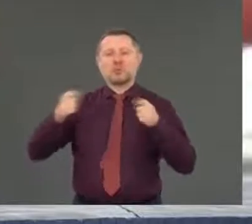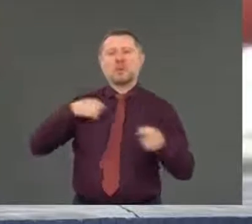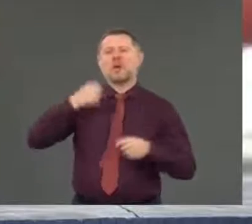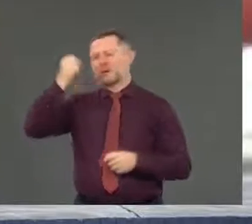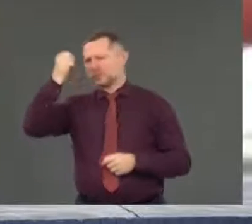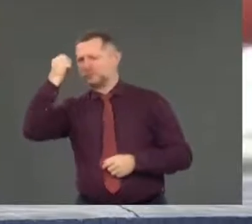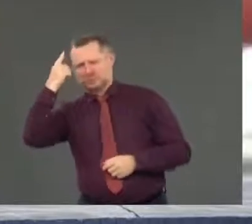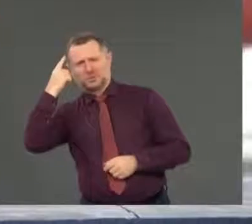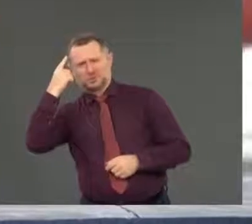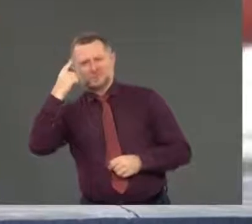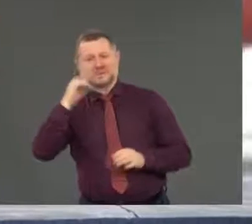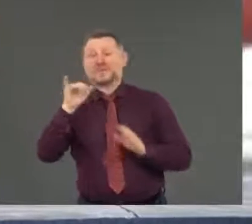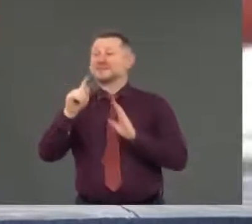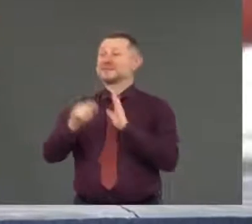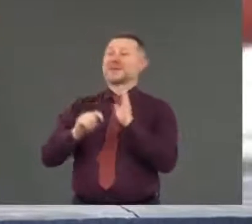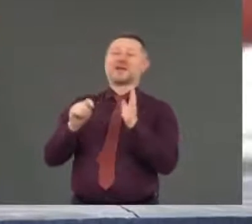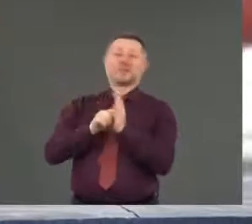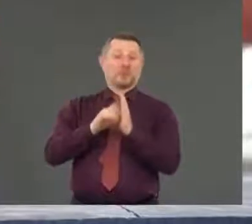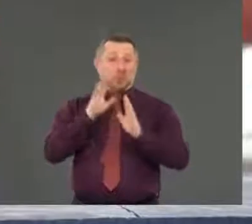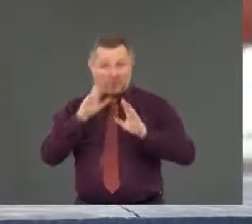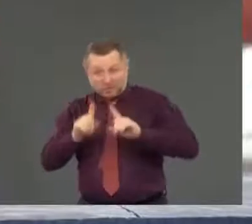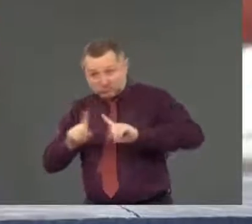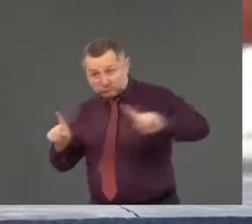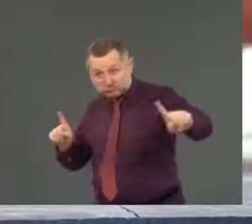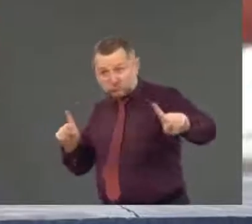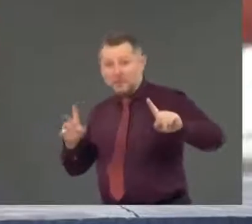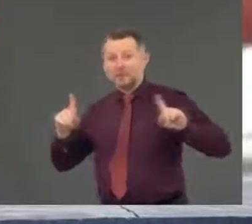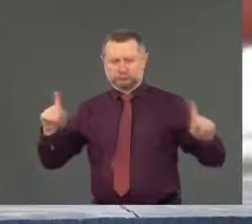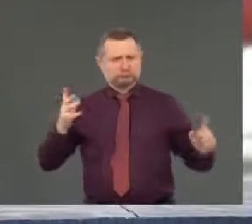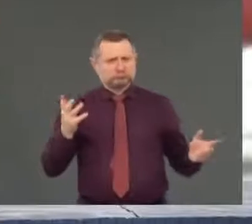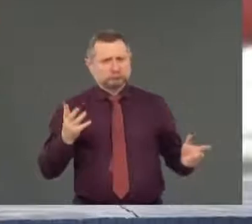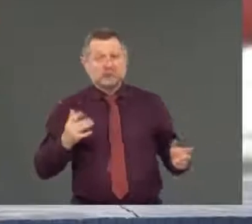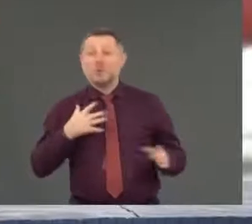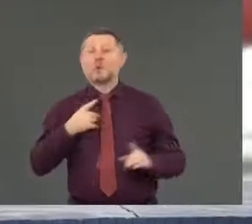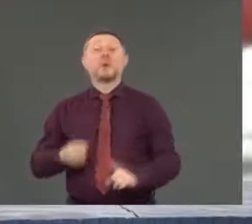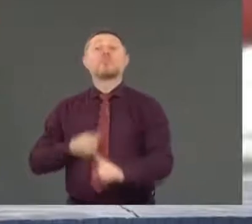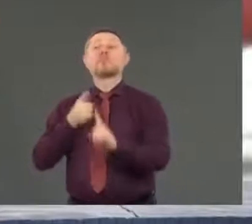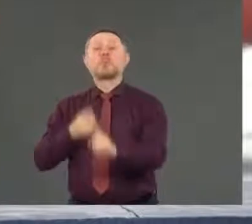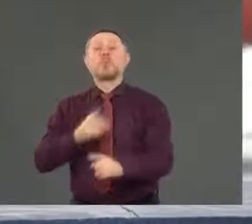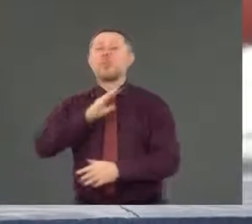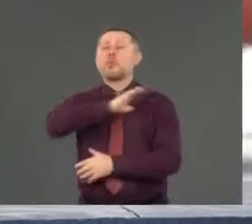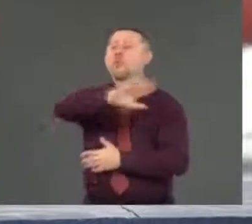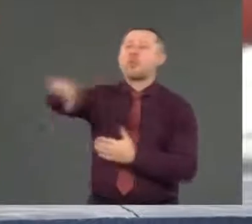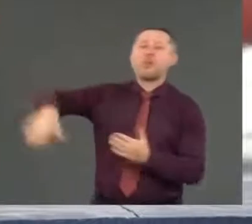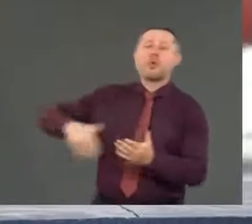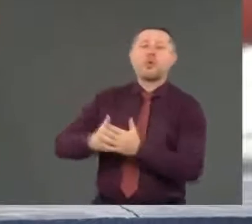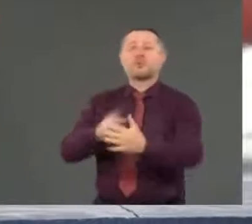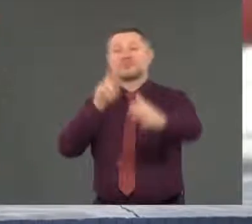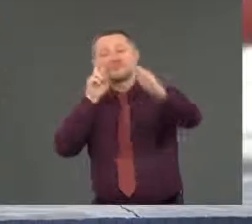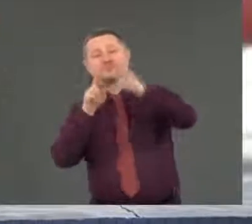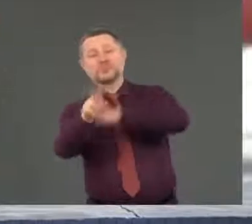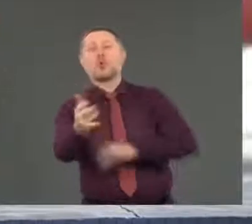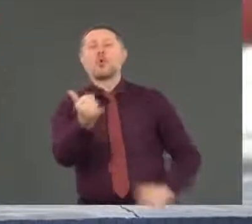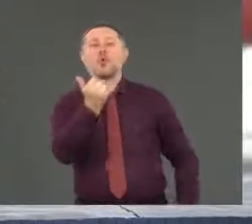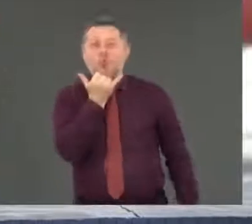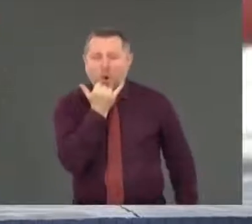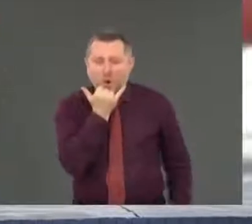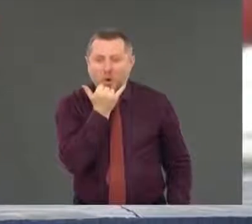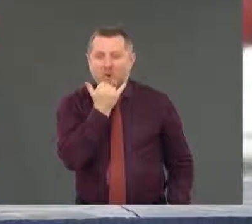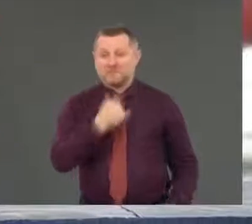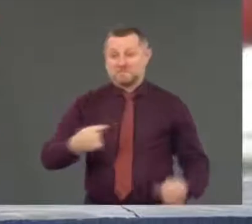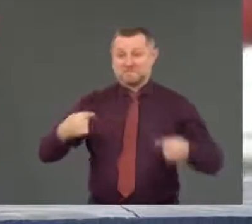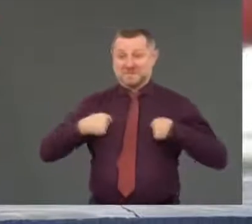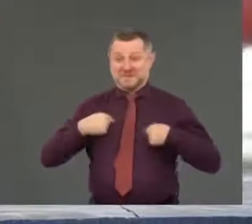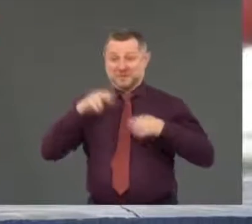the social distancing would actually amount to. I get it. But we were all wrong. So I'm sort of out of the guessing business, right?